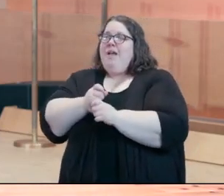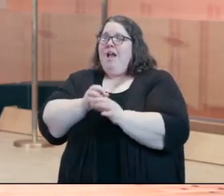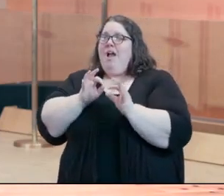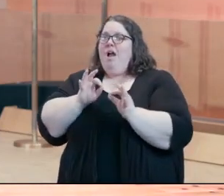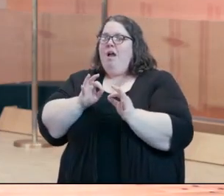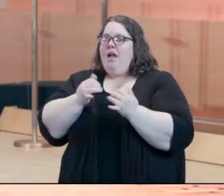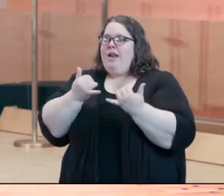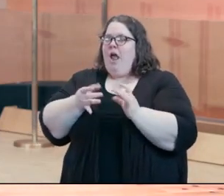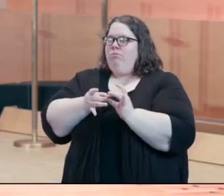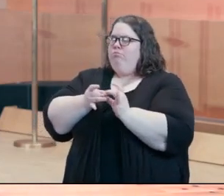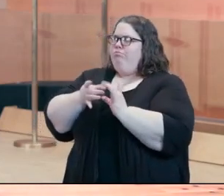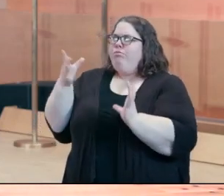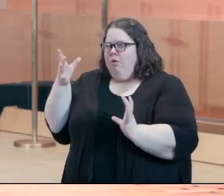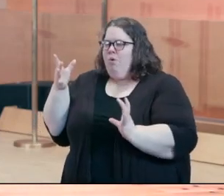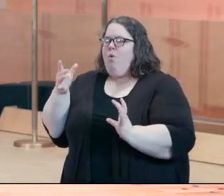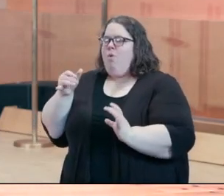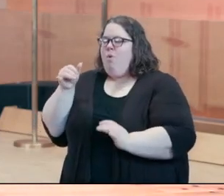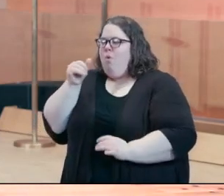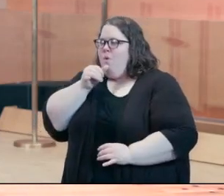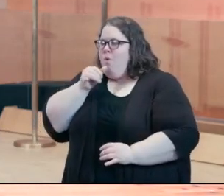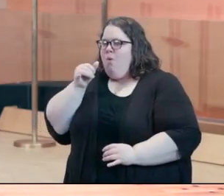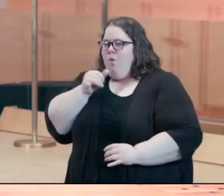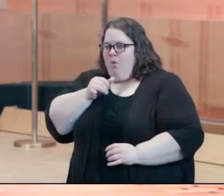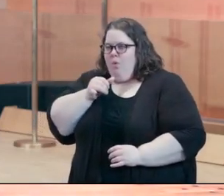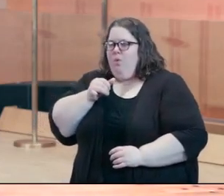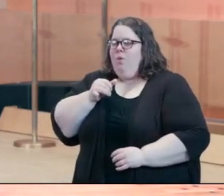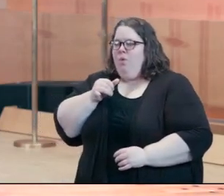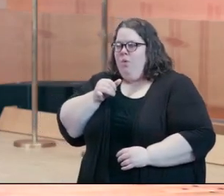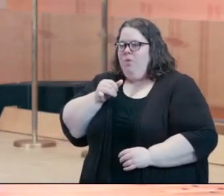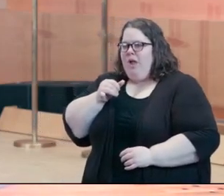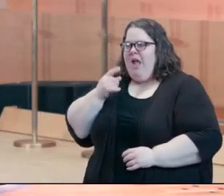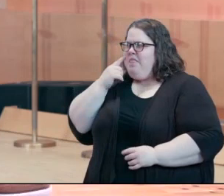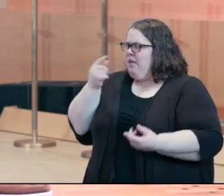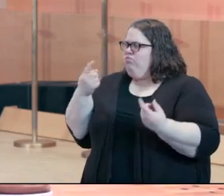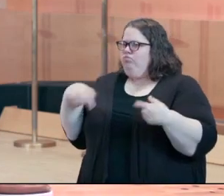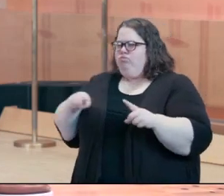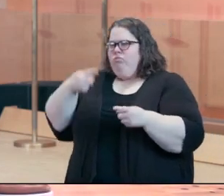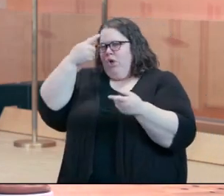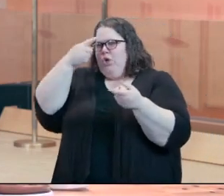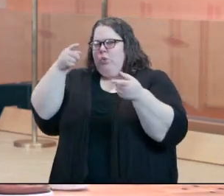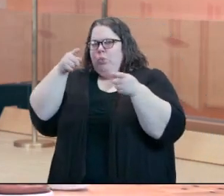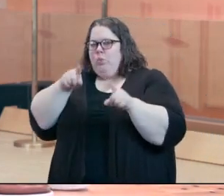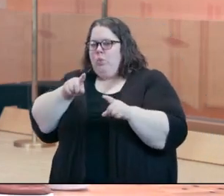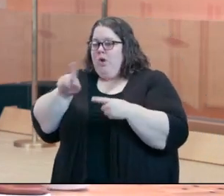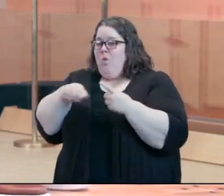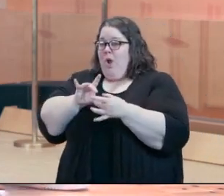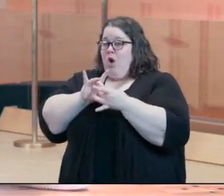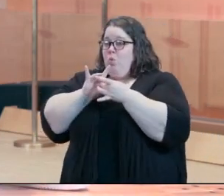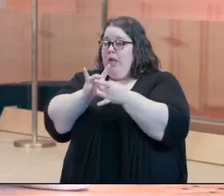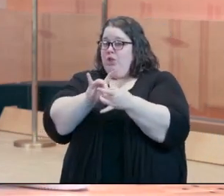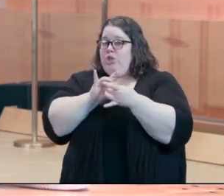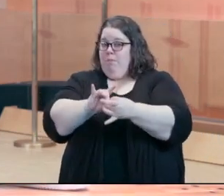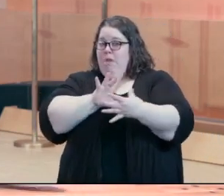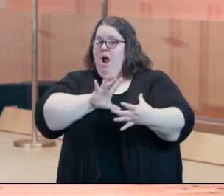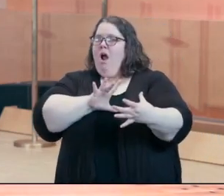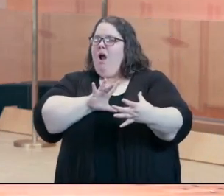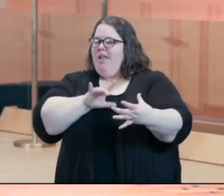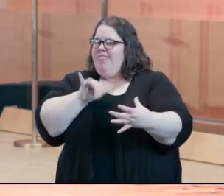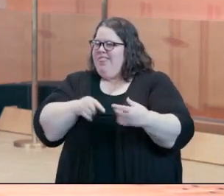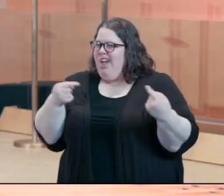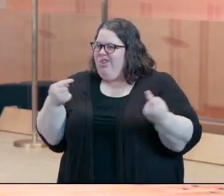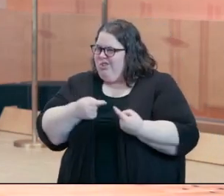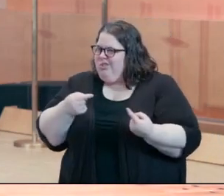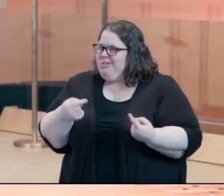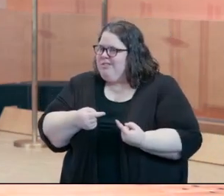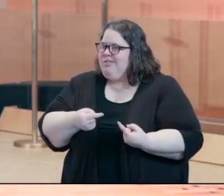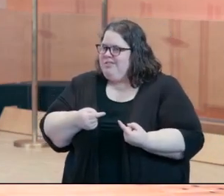all of us would agree that the tearing of any relationship, it hurts. There's pain